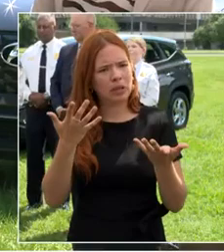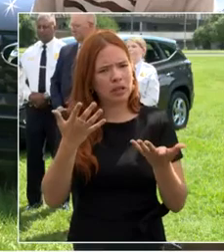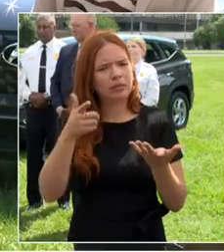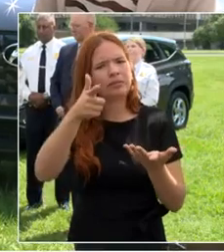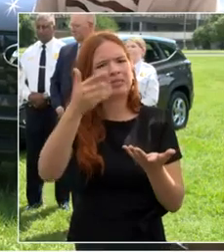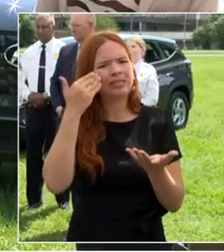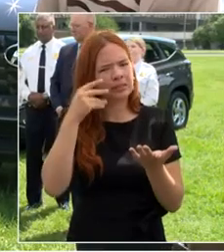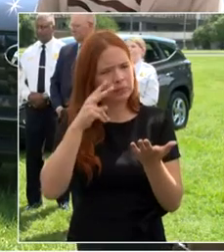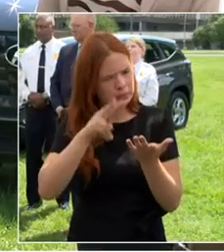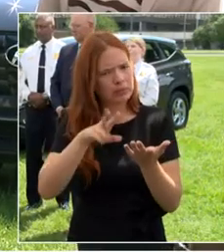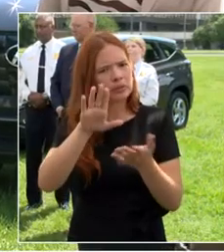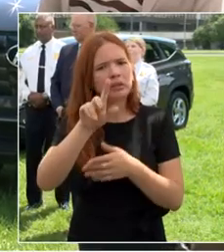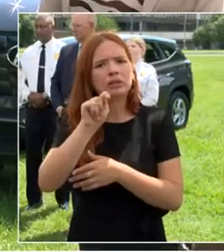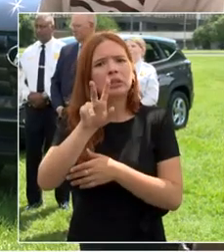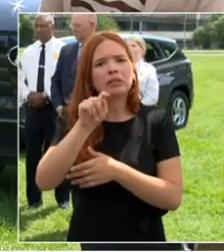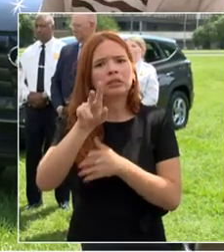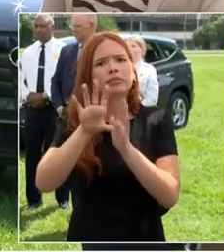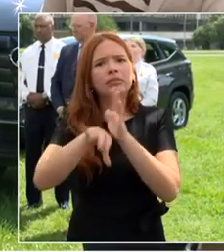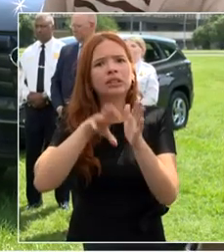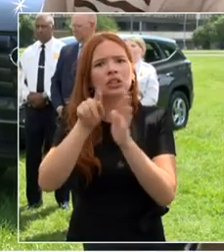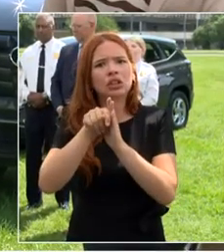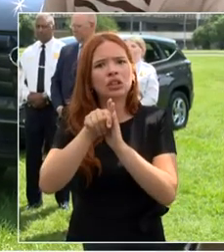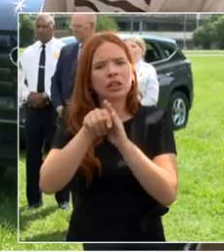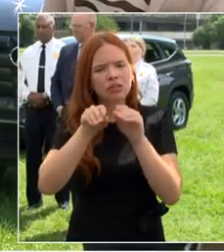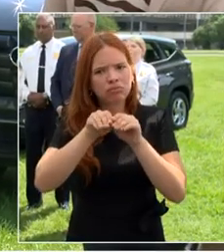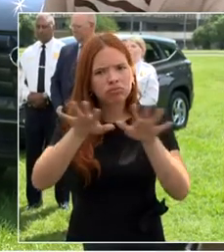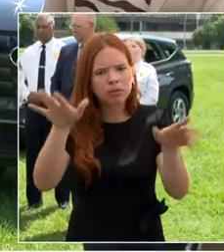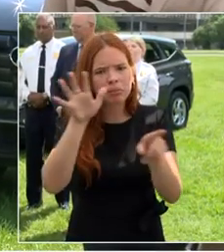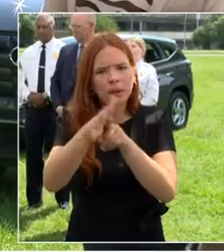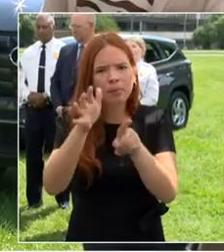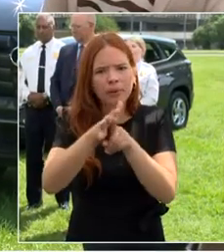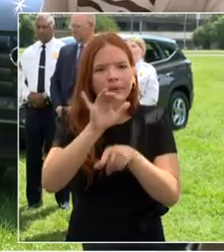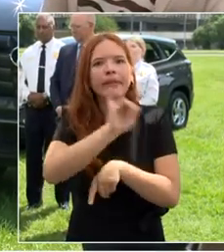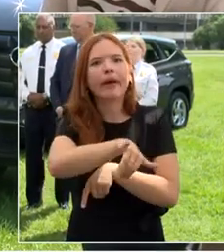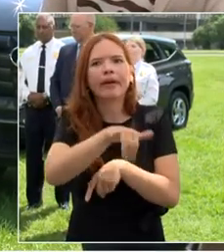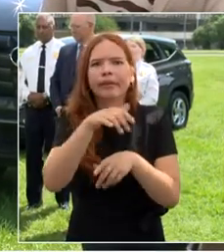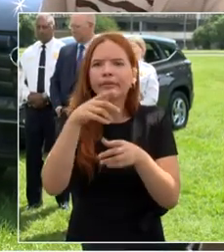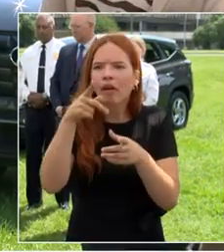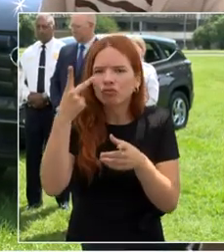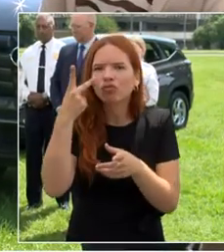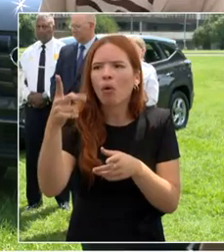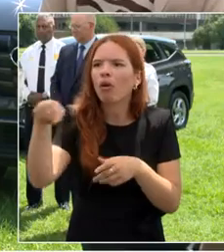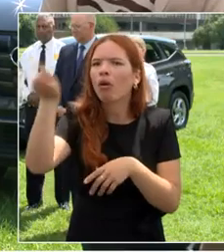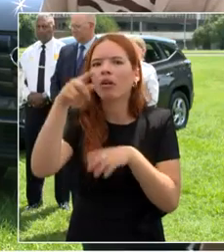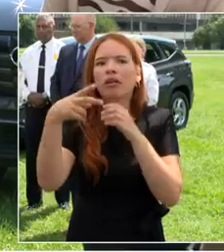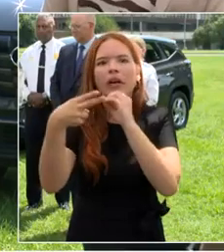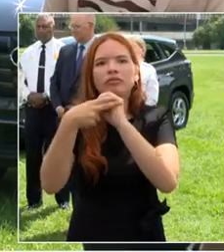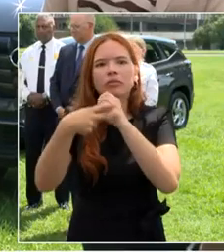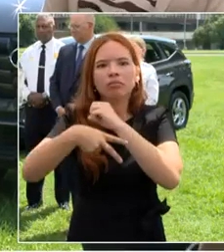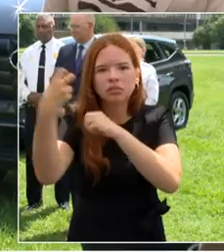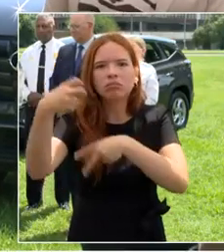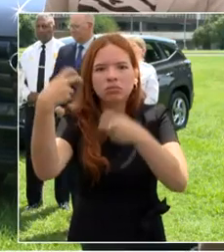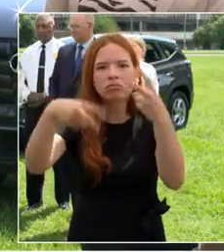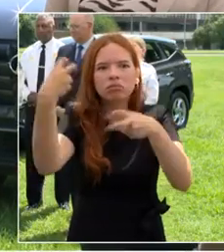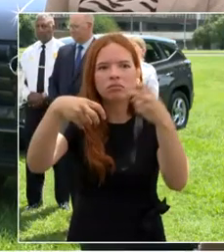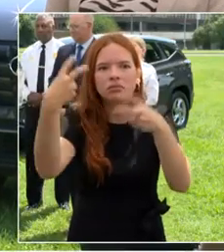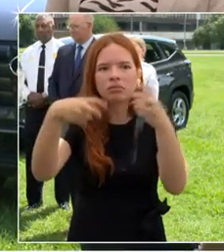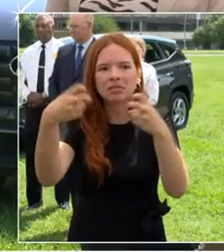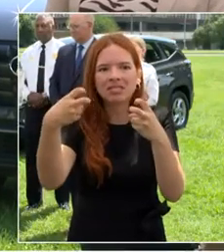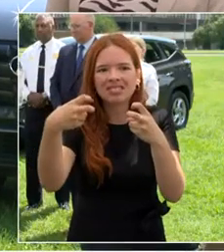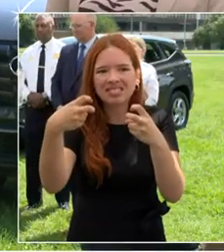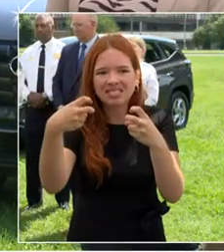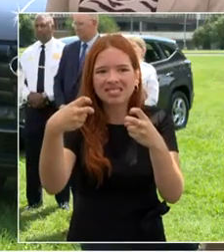MPD to get the wheel lock that they have supplied, but could never find the time. After my vehicle was stolen, multiple